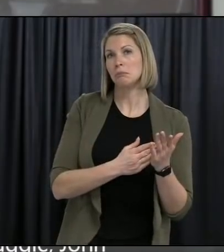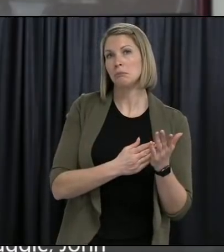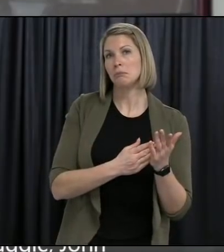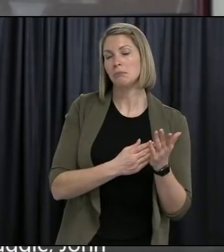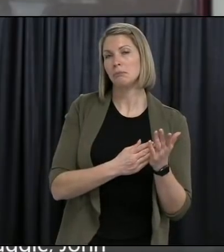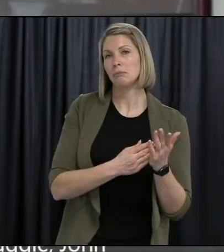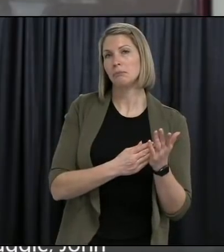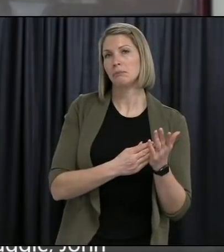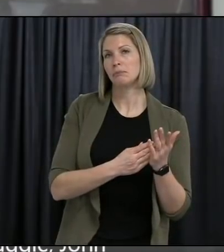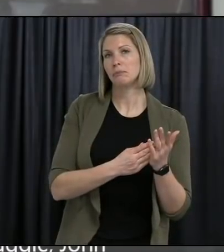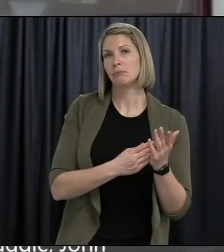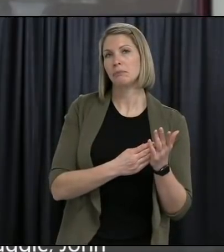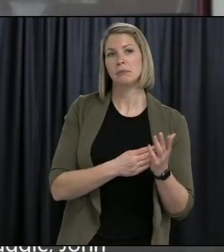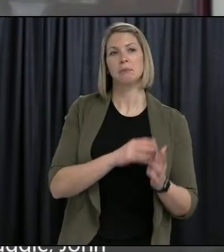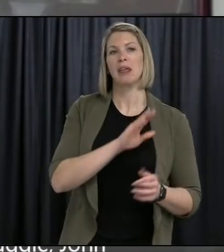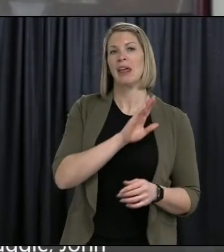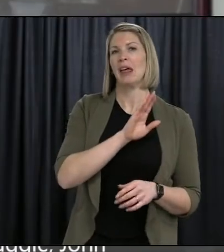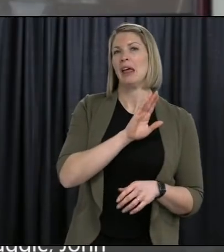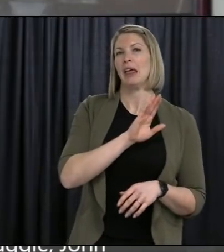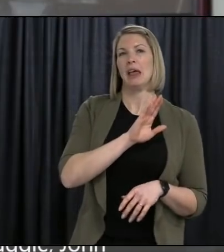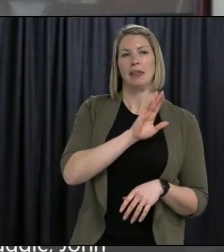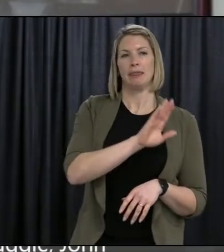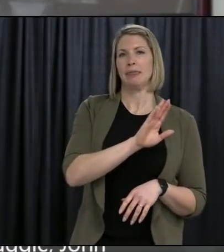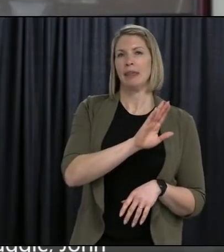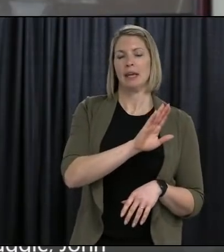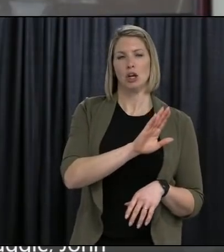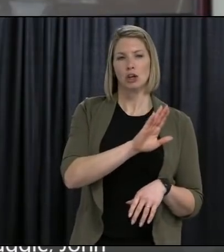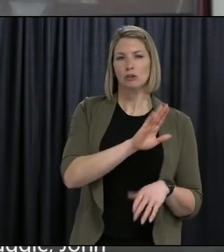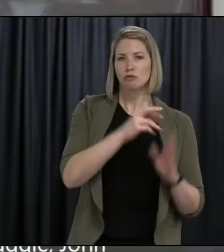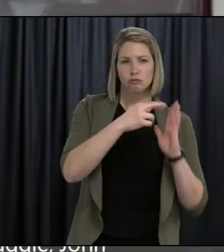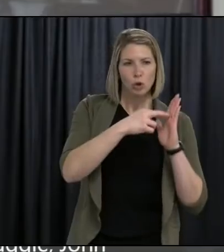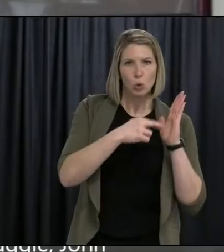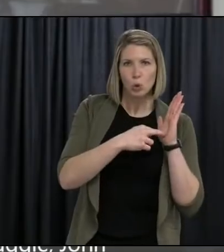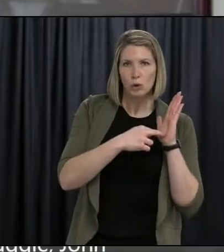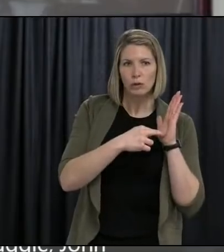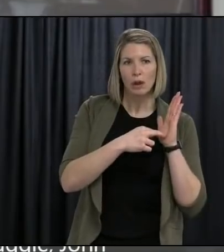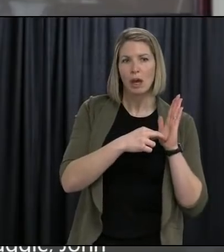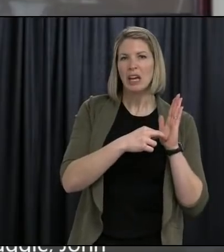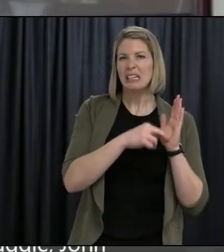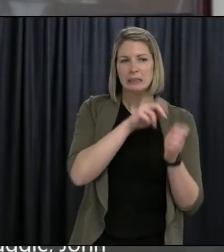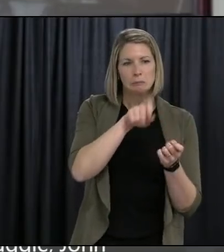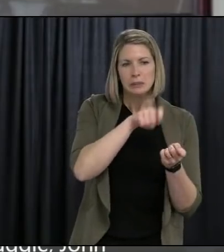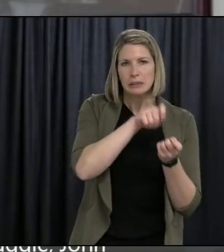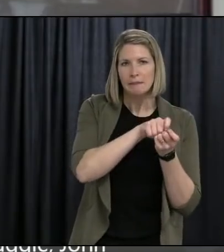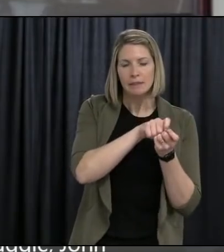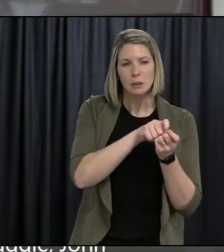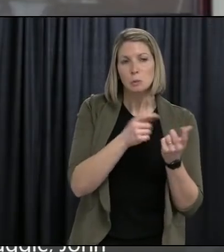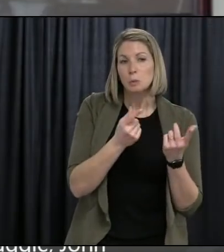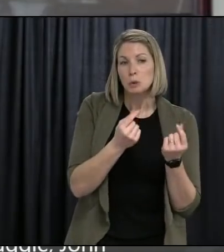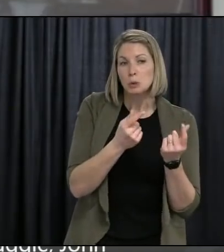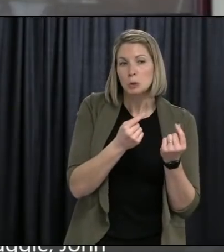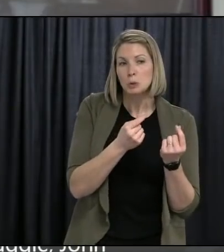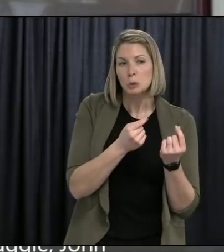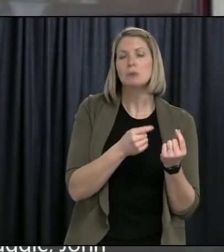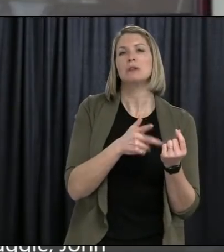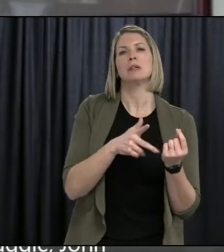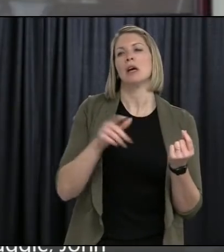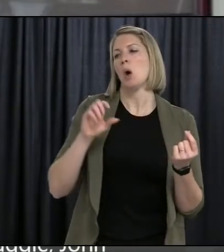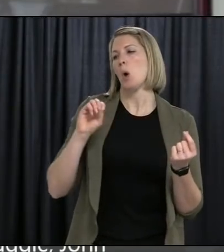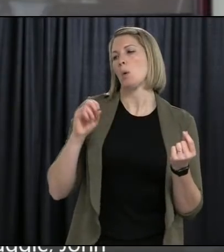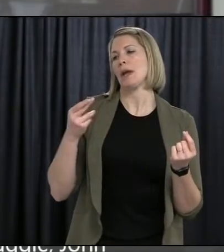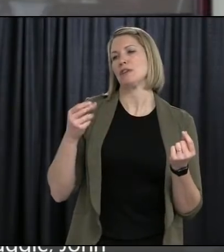had recommendations from Occupational Health and Safety, and I'm not been advised that there are any impacts to either service